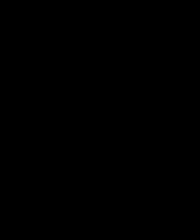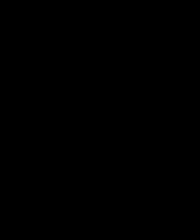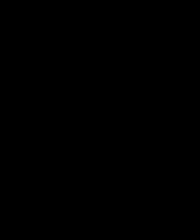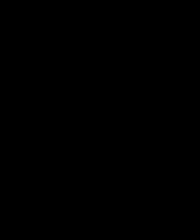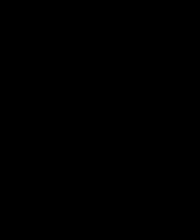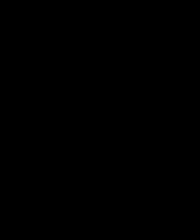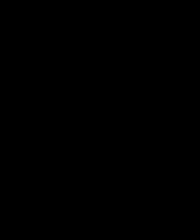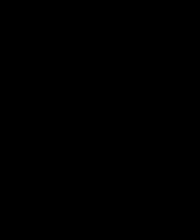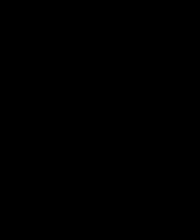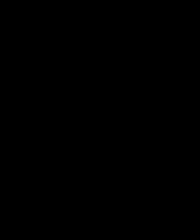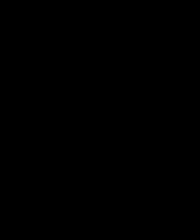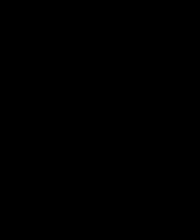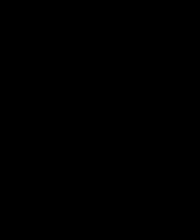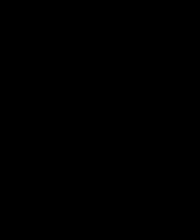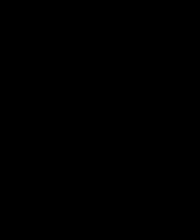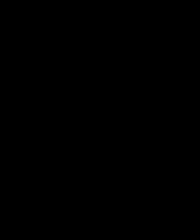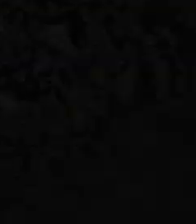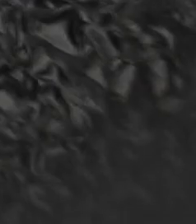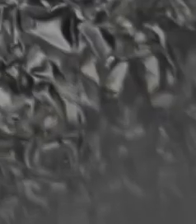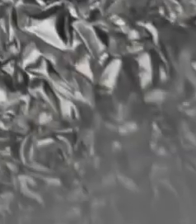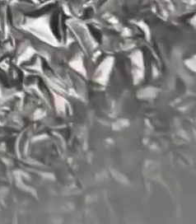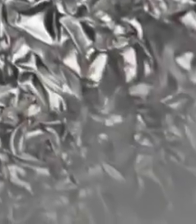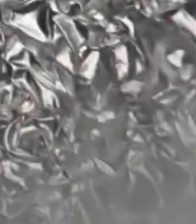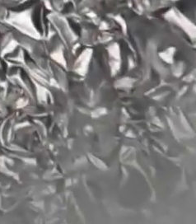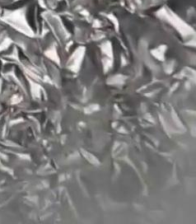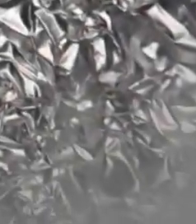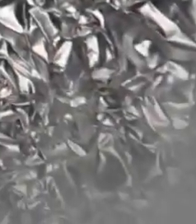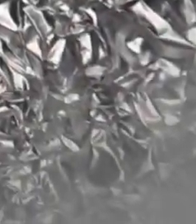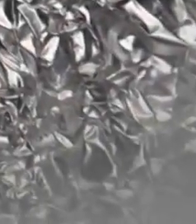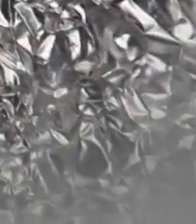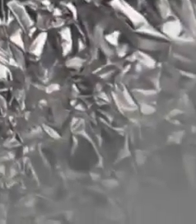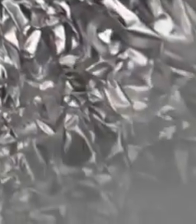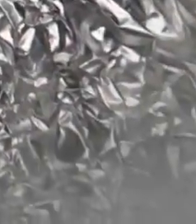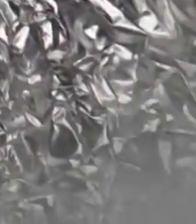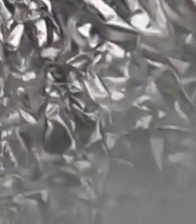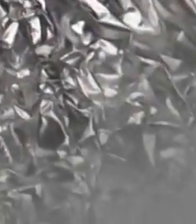Sometimes you may think you're doing the right